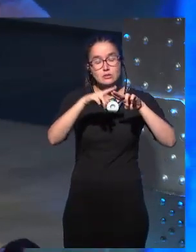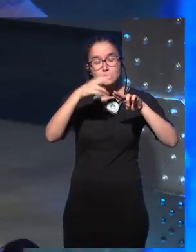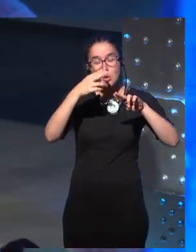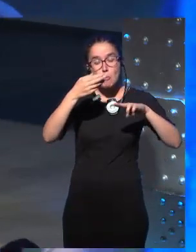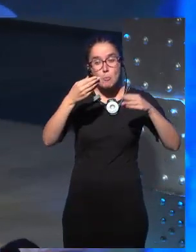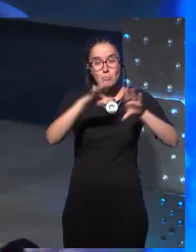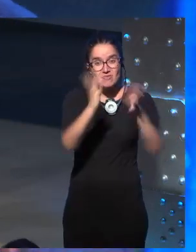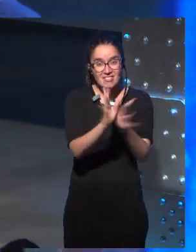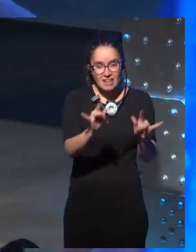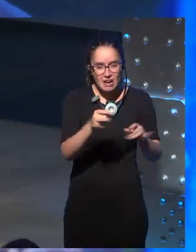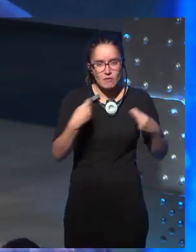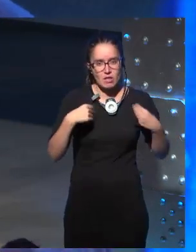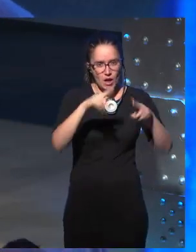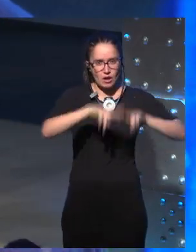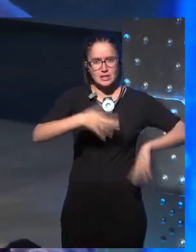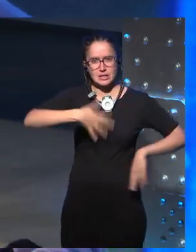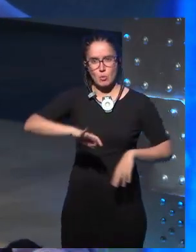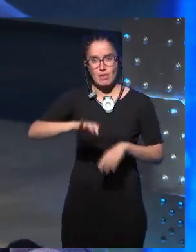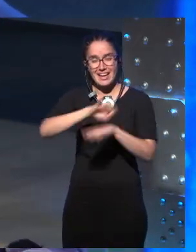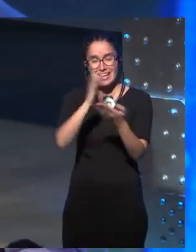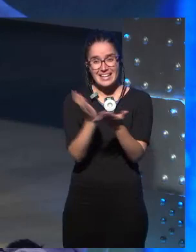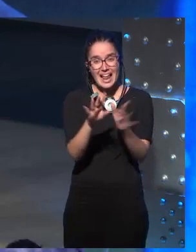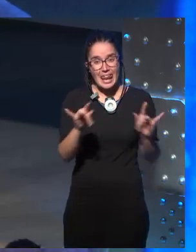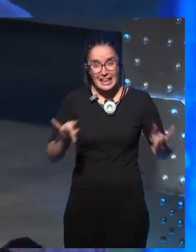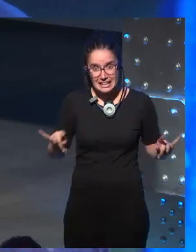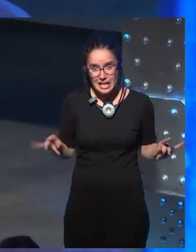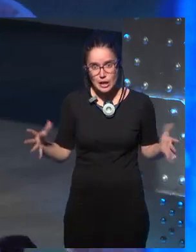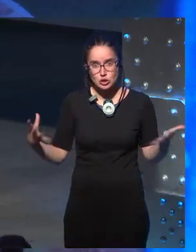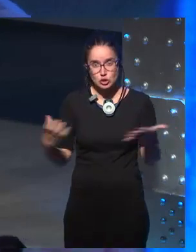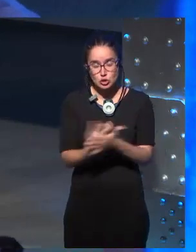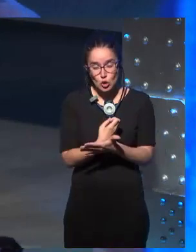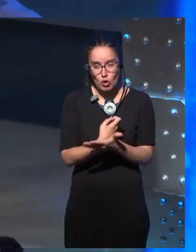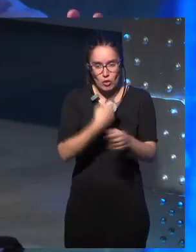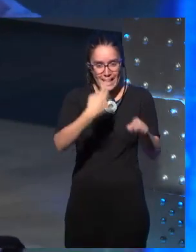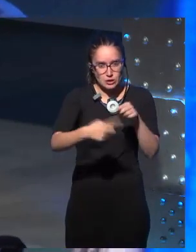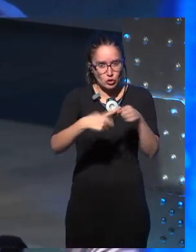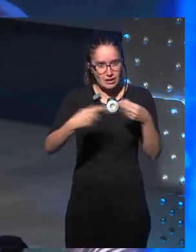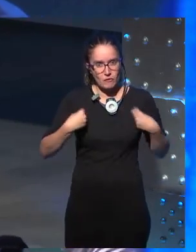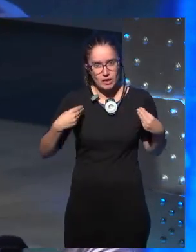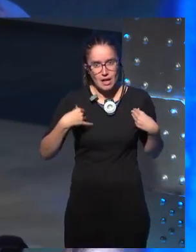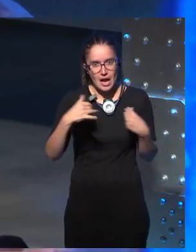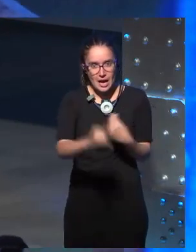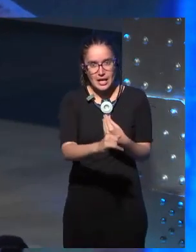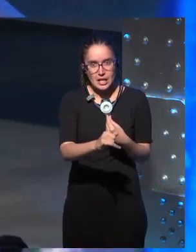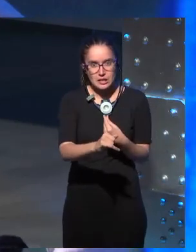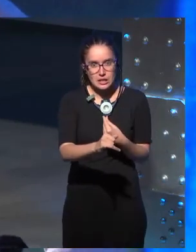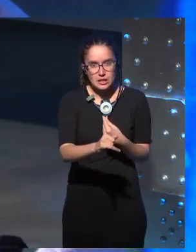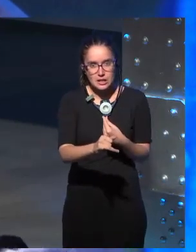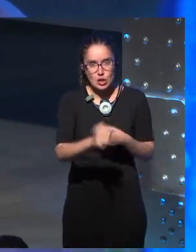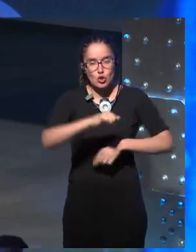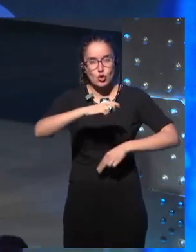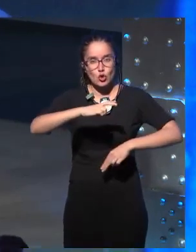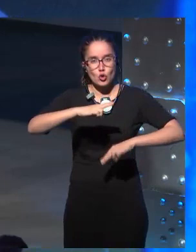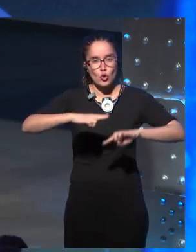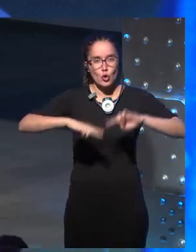Earth, every single living organism is made of the same stuff. And